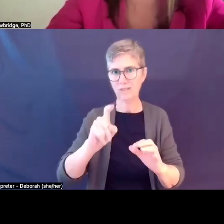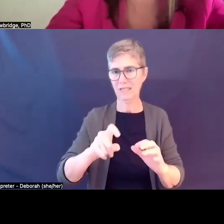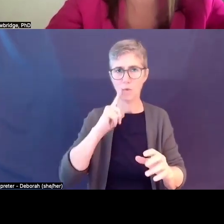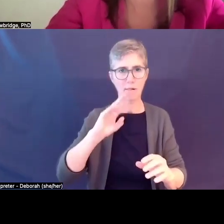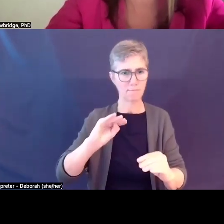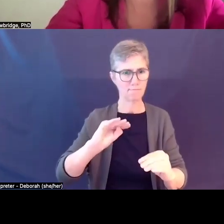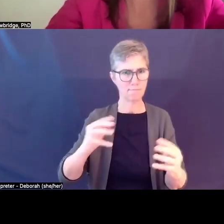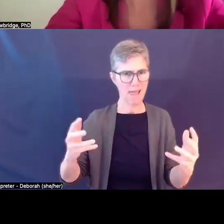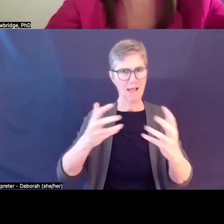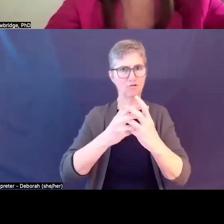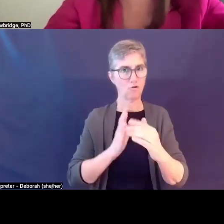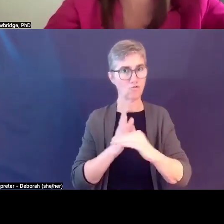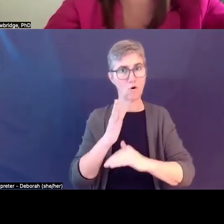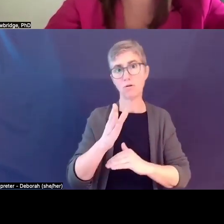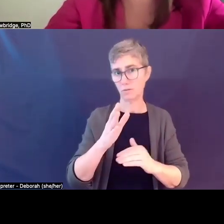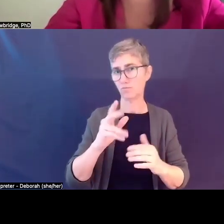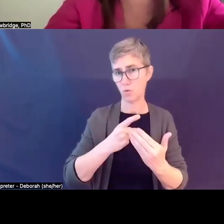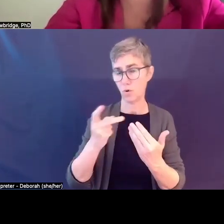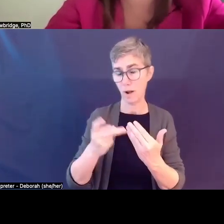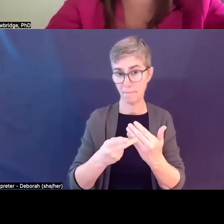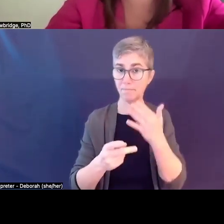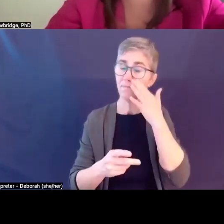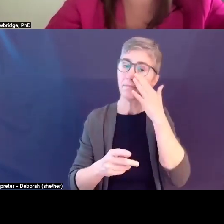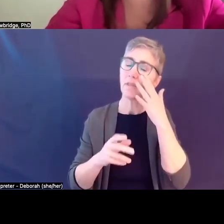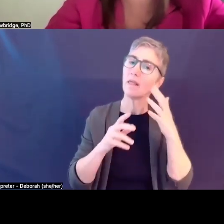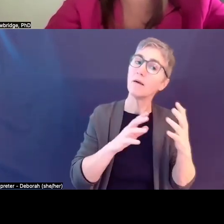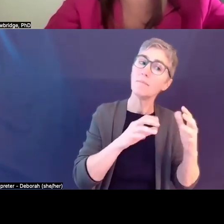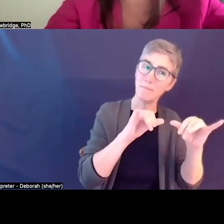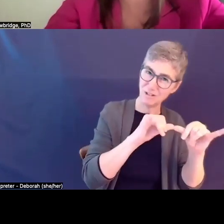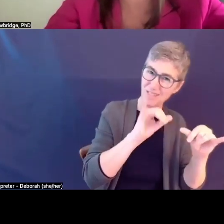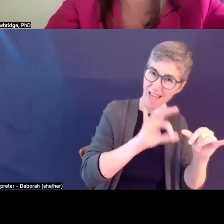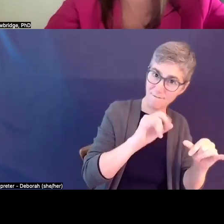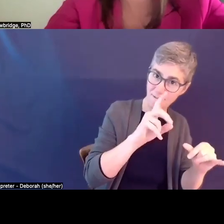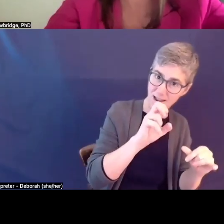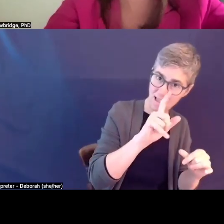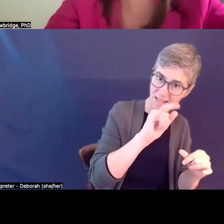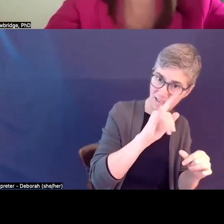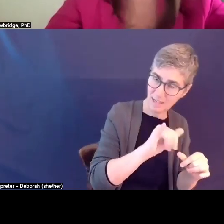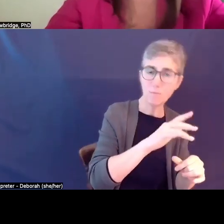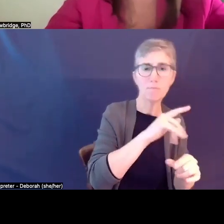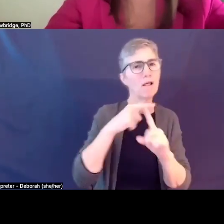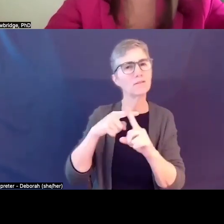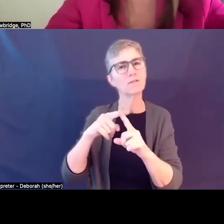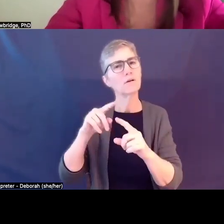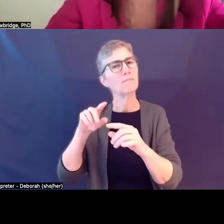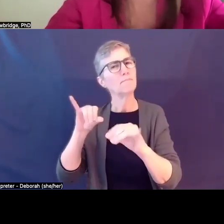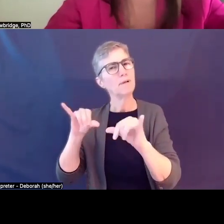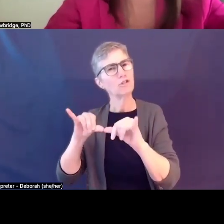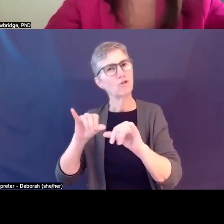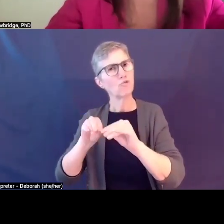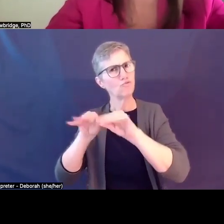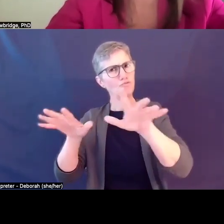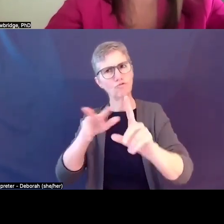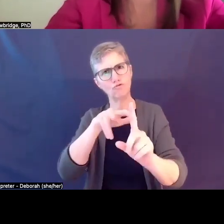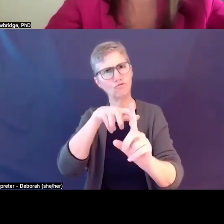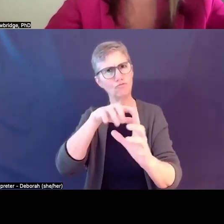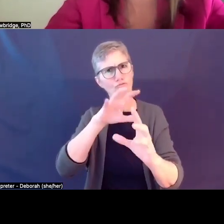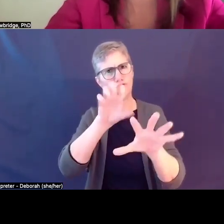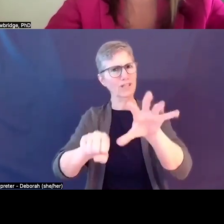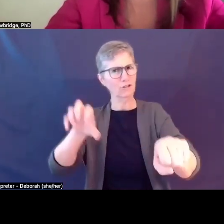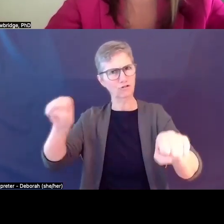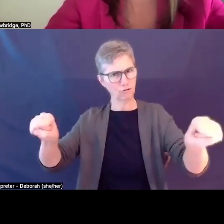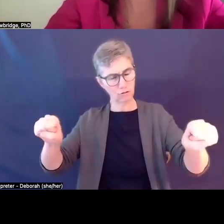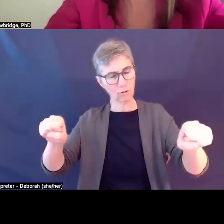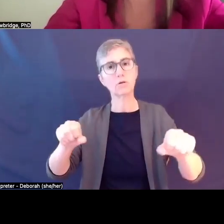of programming. While not a measure of fidelity, we also conduct a test of treatment planning reach by calculating the percent of all consecutive referrals to